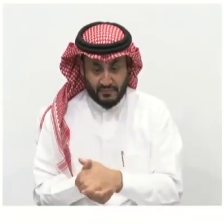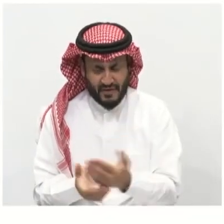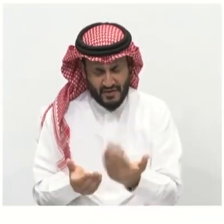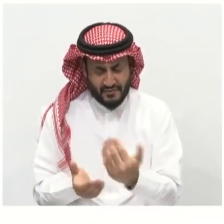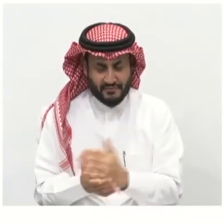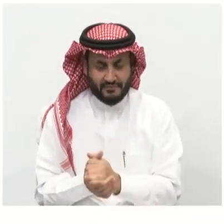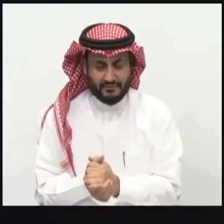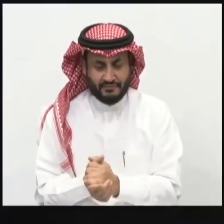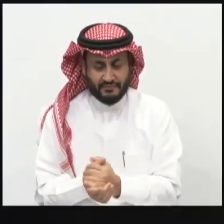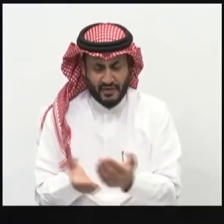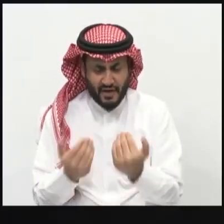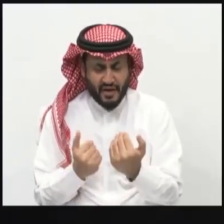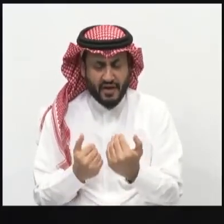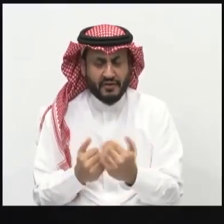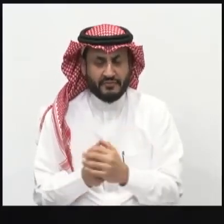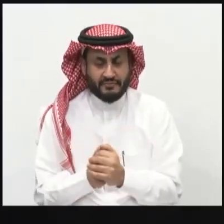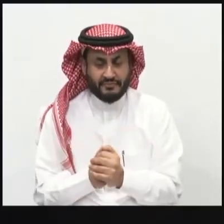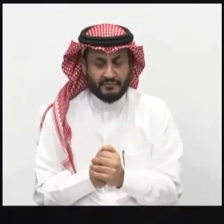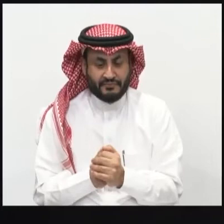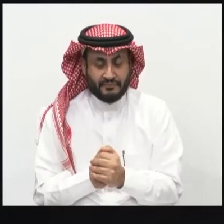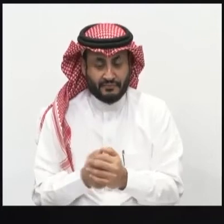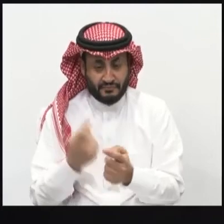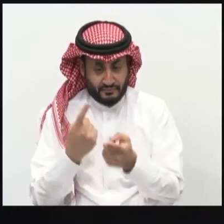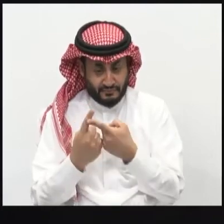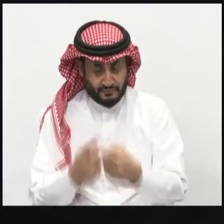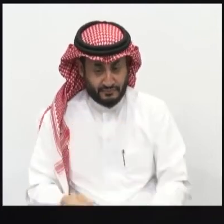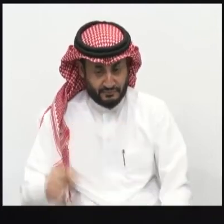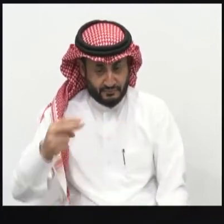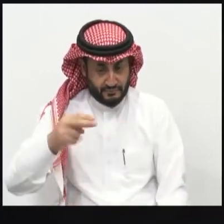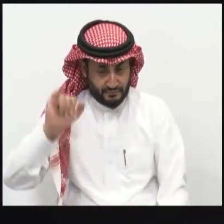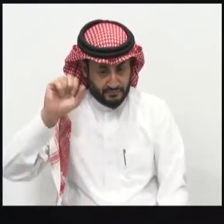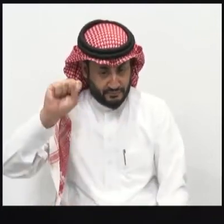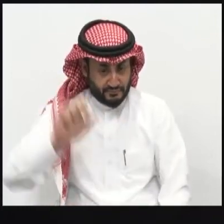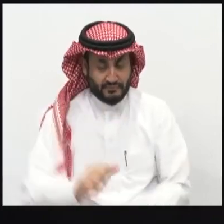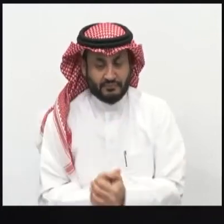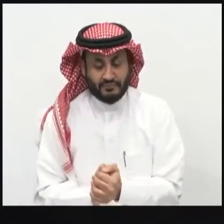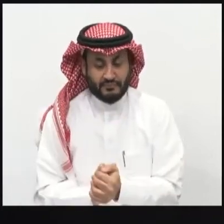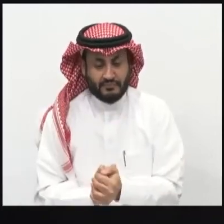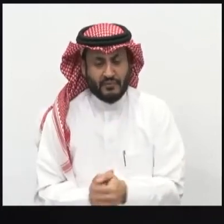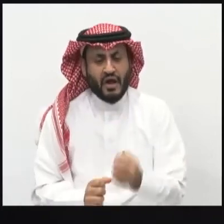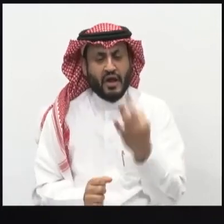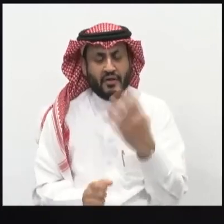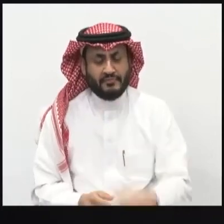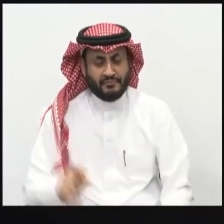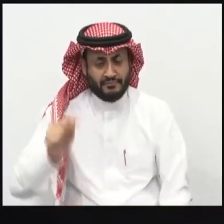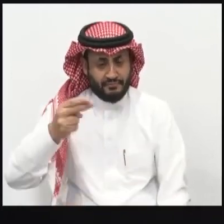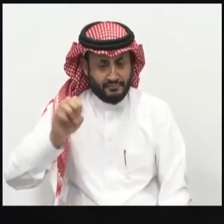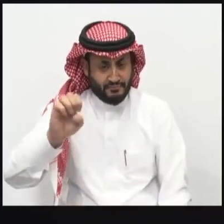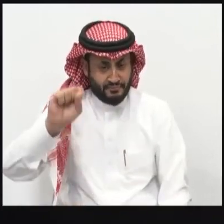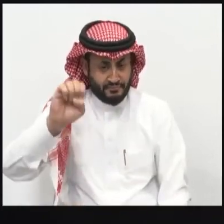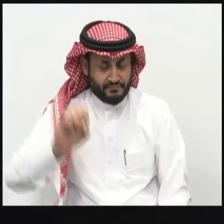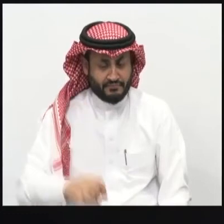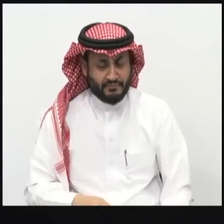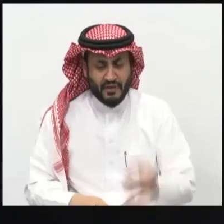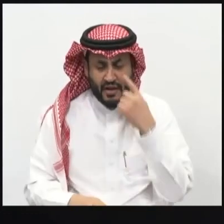near. If something is near, what do we say? If it's one thing, we say this. If it's more than one, these.